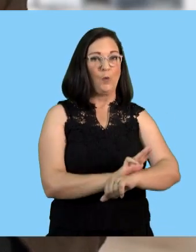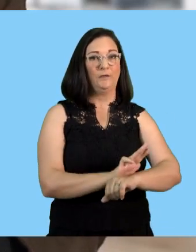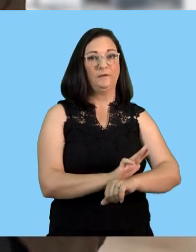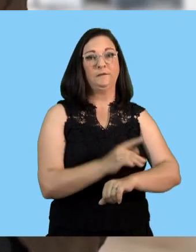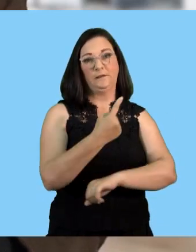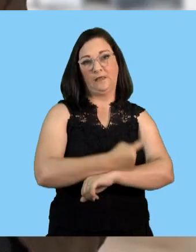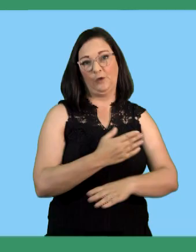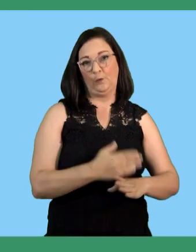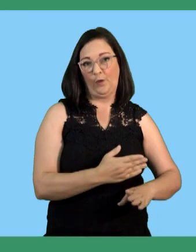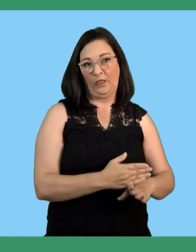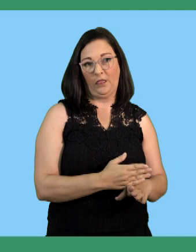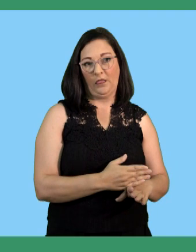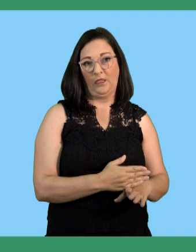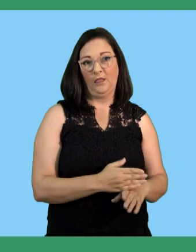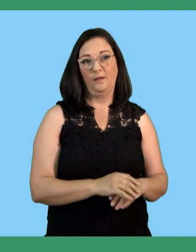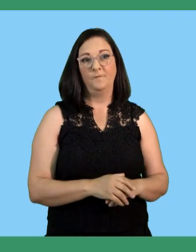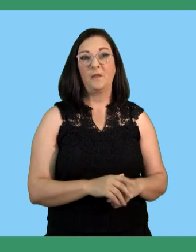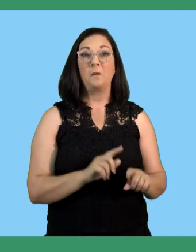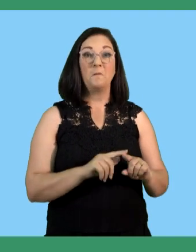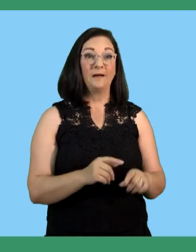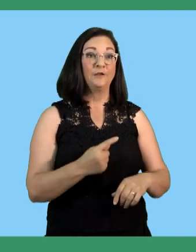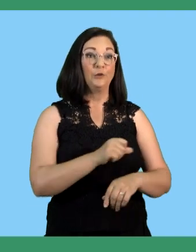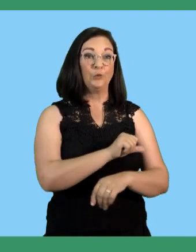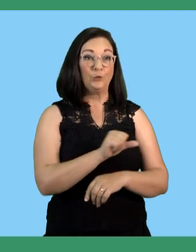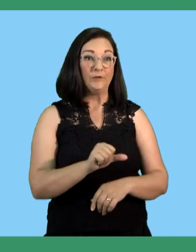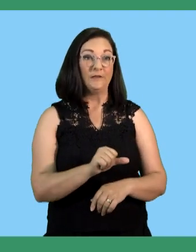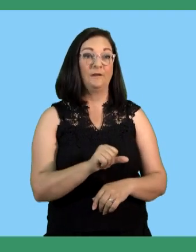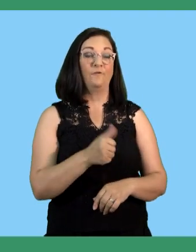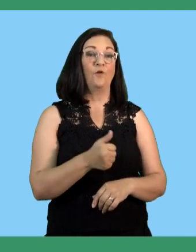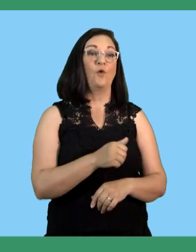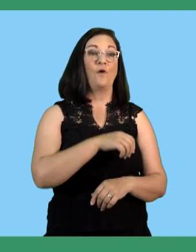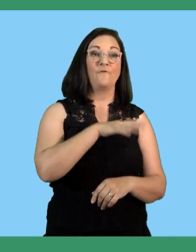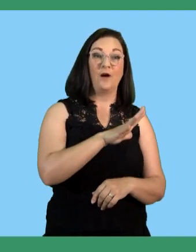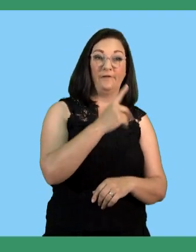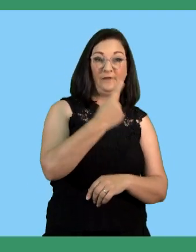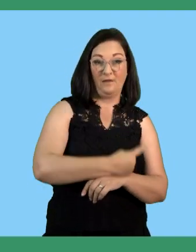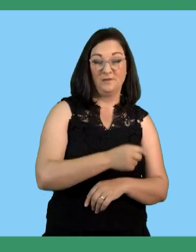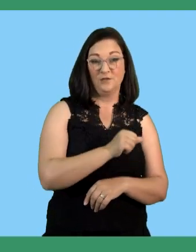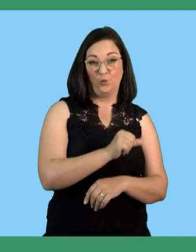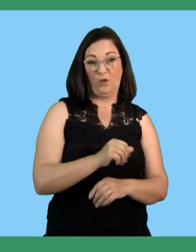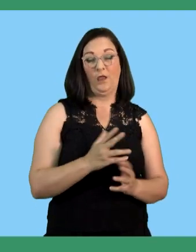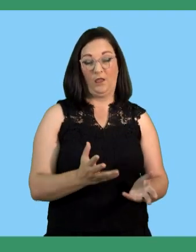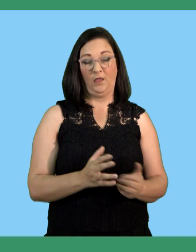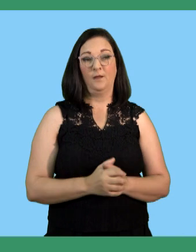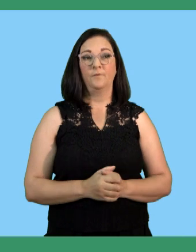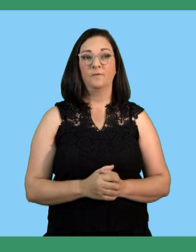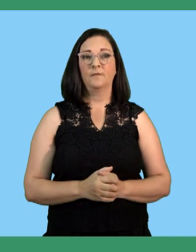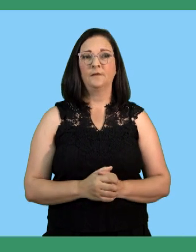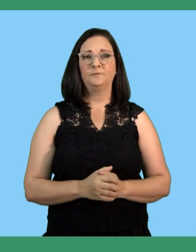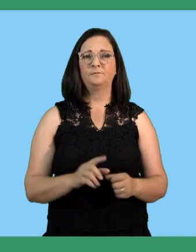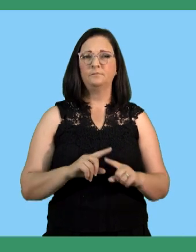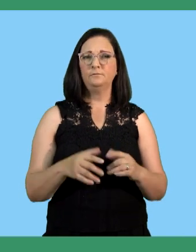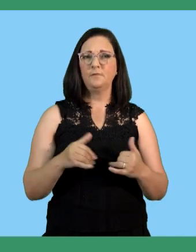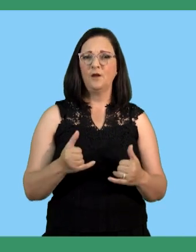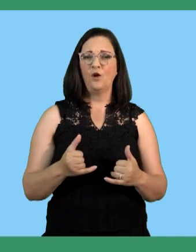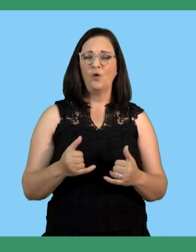a 5-work week. Don't forget, we need 45 hours per week. So it's very important. How can